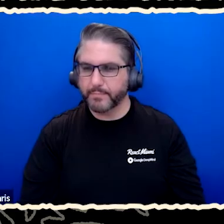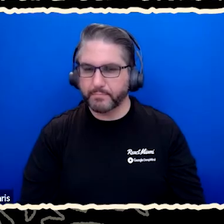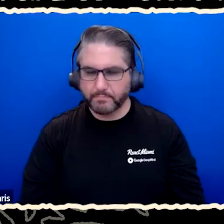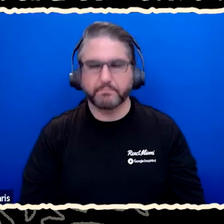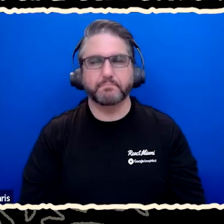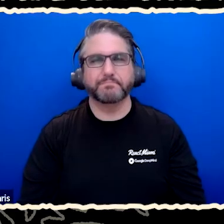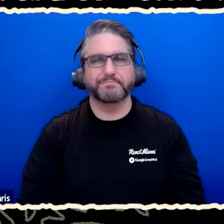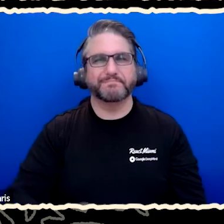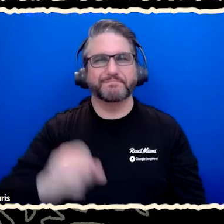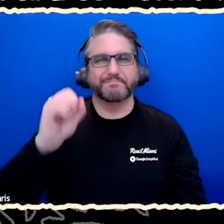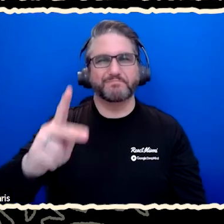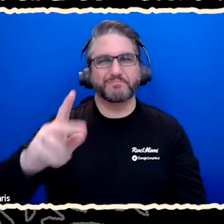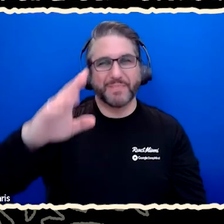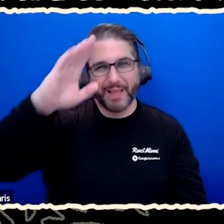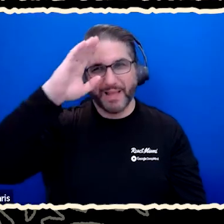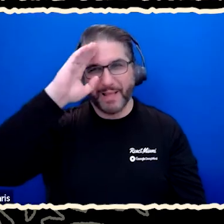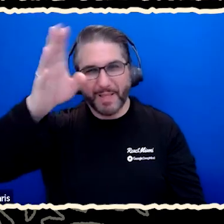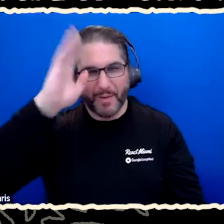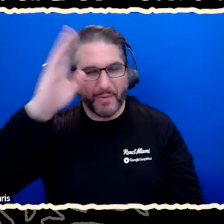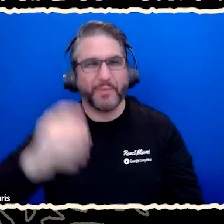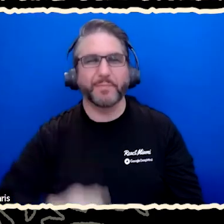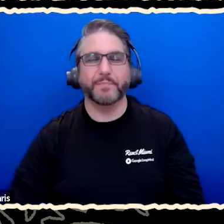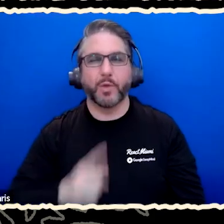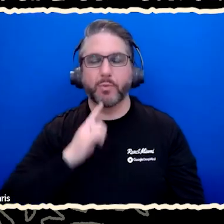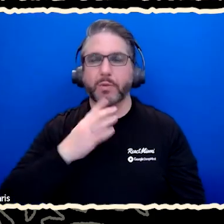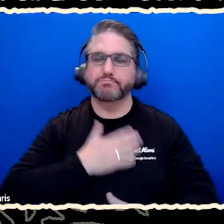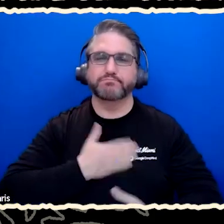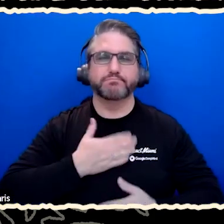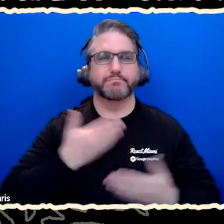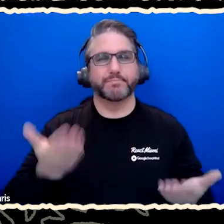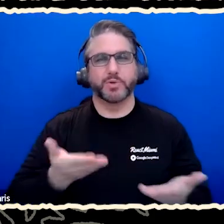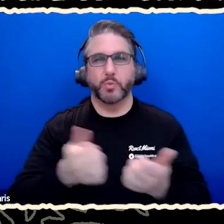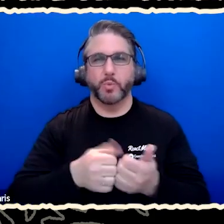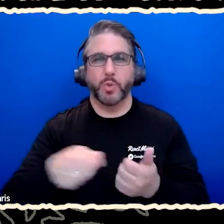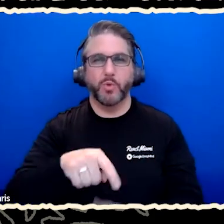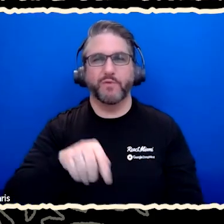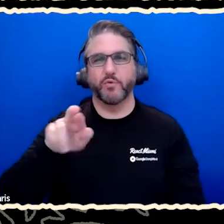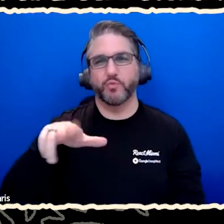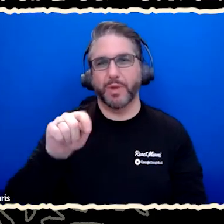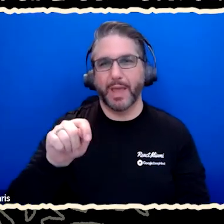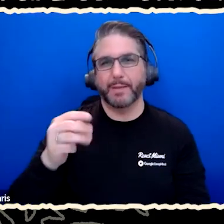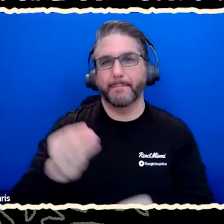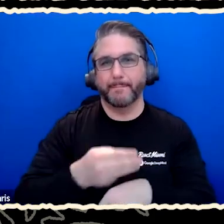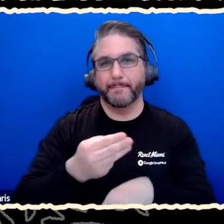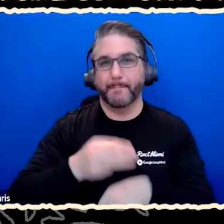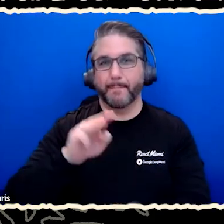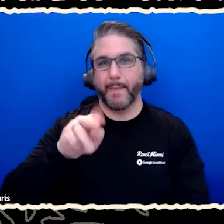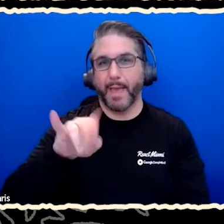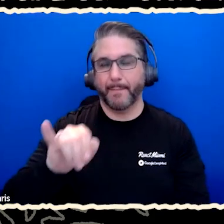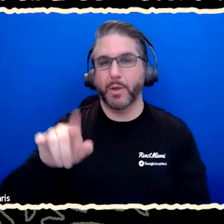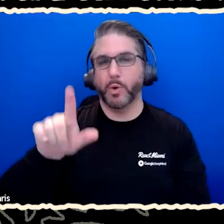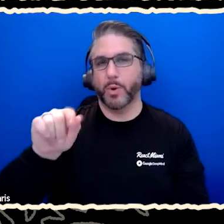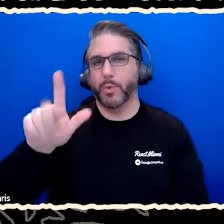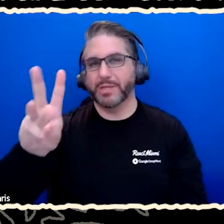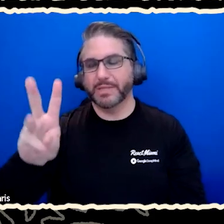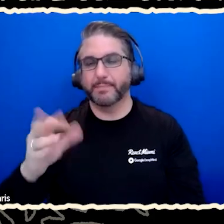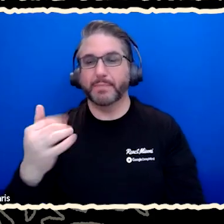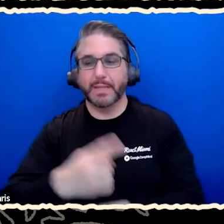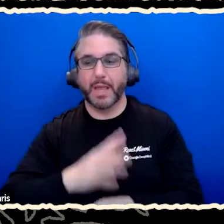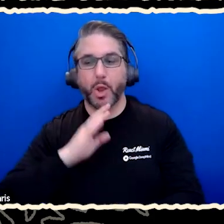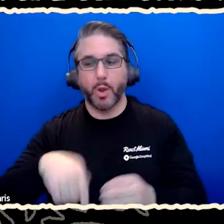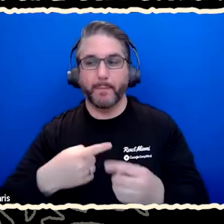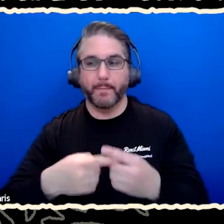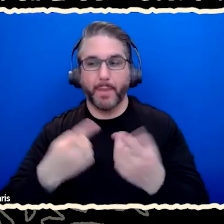Okay, hello everyone. It's a great pleasure to be with you at React Miami 2026. My presentation today will be about brownfield